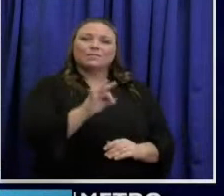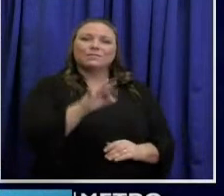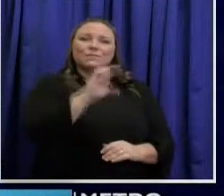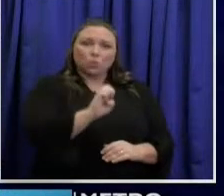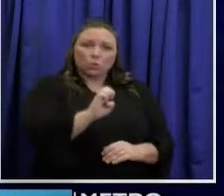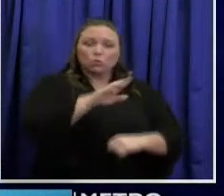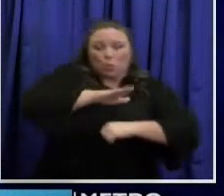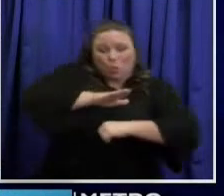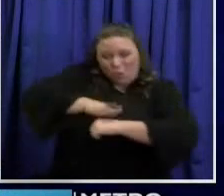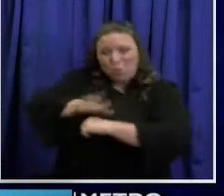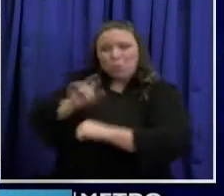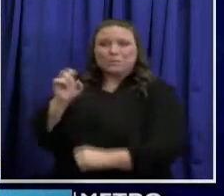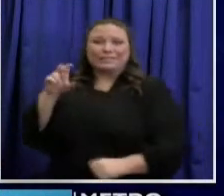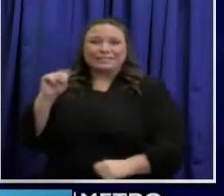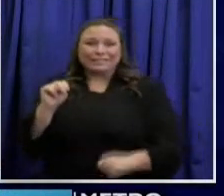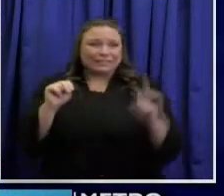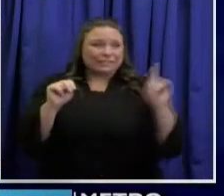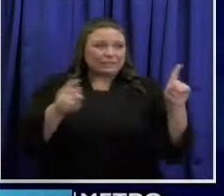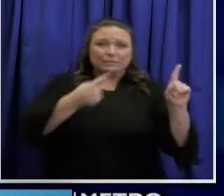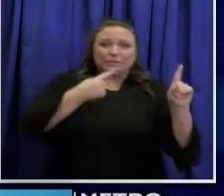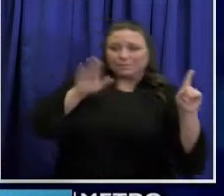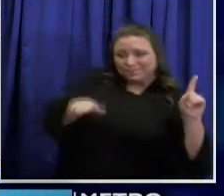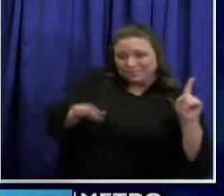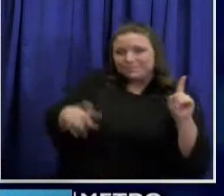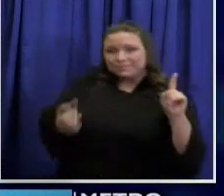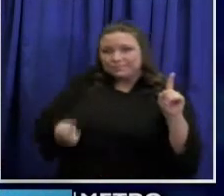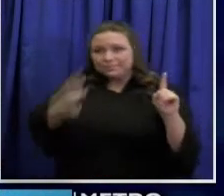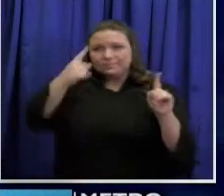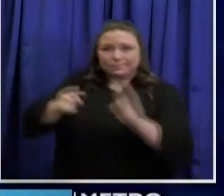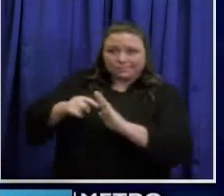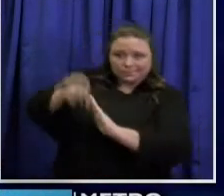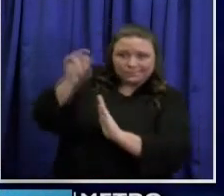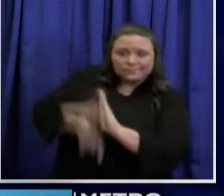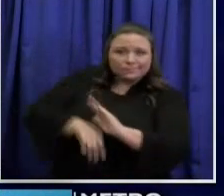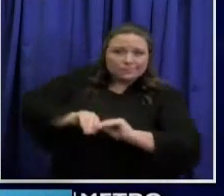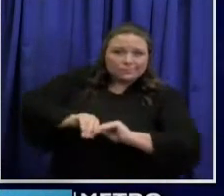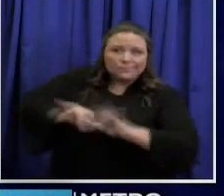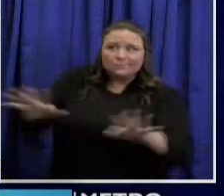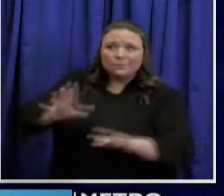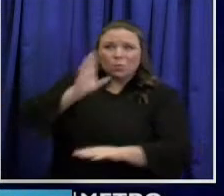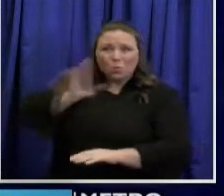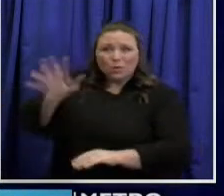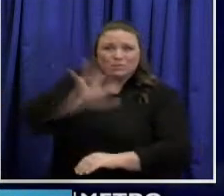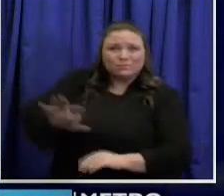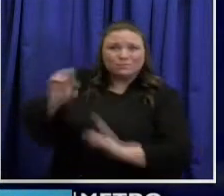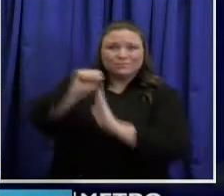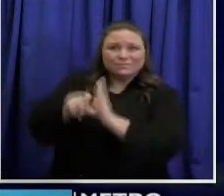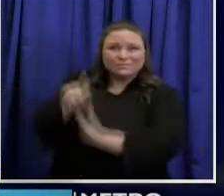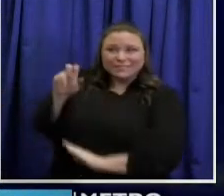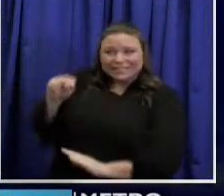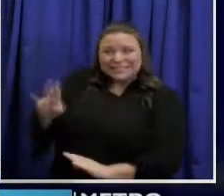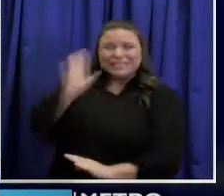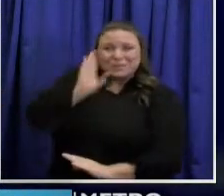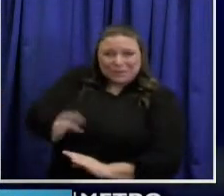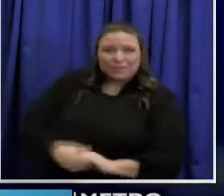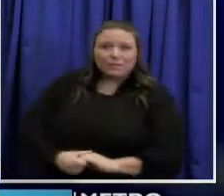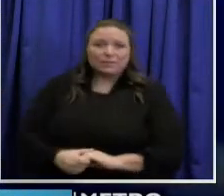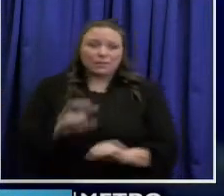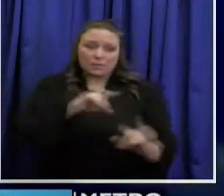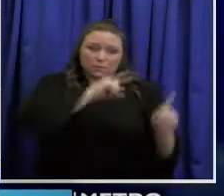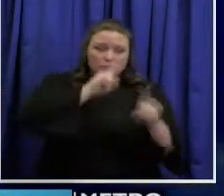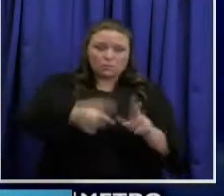warned Tennessee to expect a deeper and unyielding spread of COVID across the state. The report